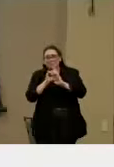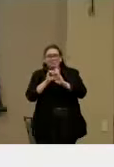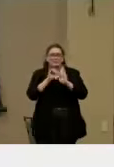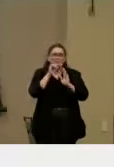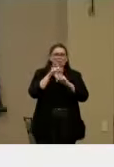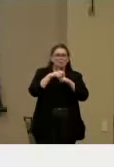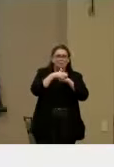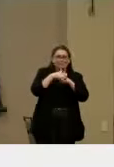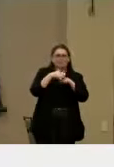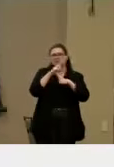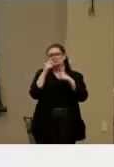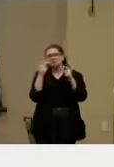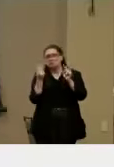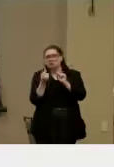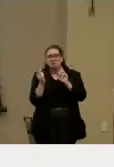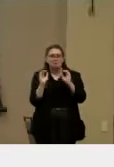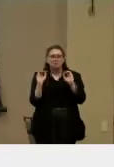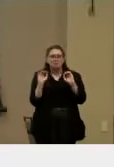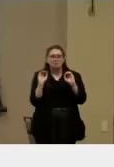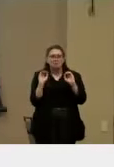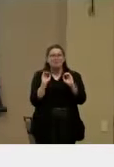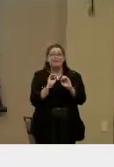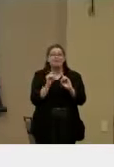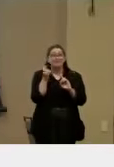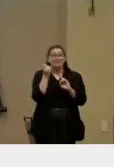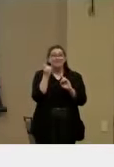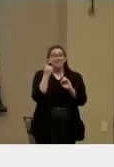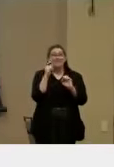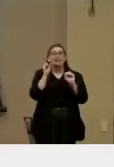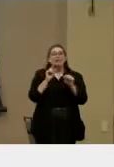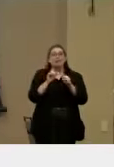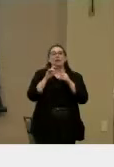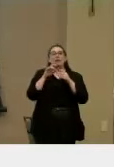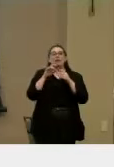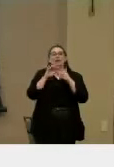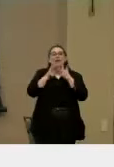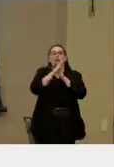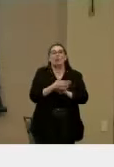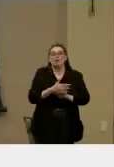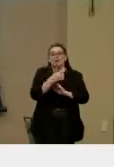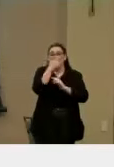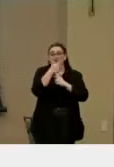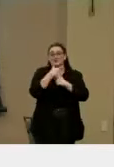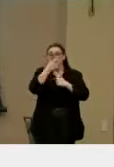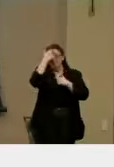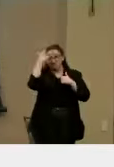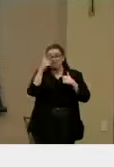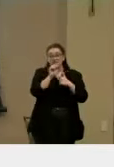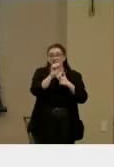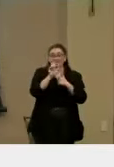they don't really hurt, but they can lead to scarring and pigment changes over